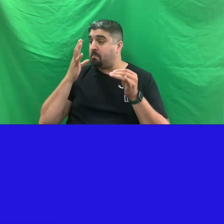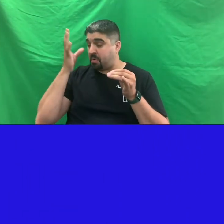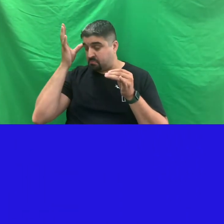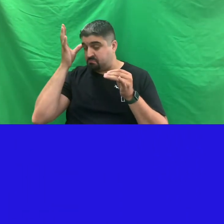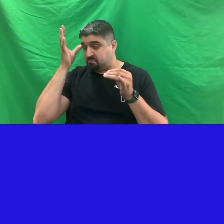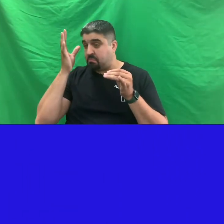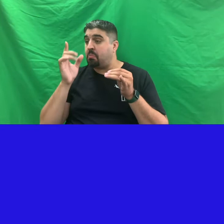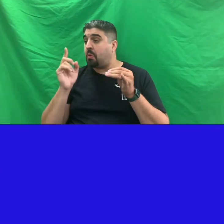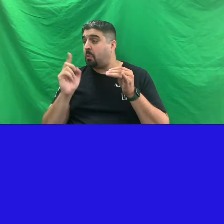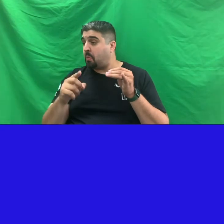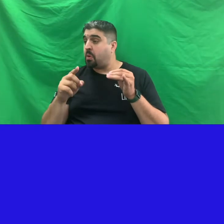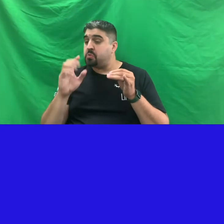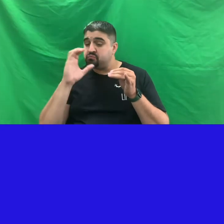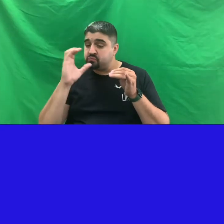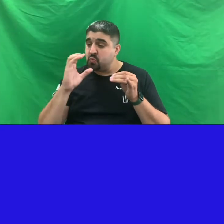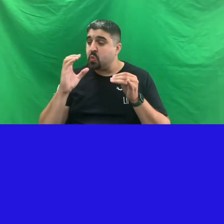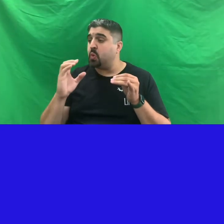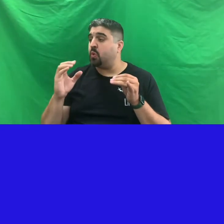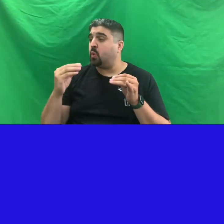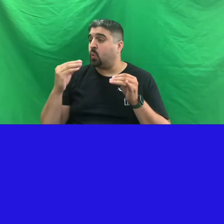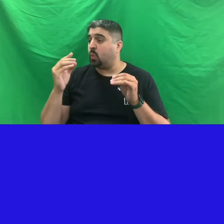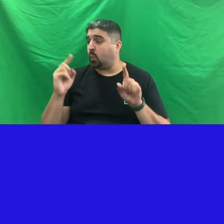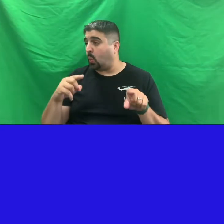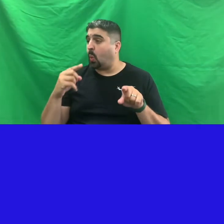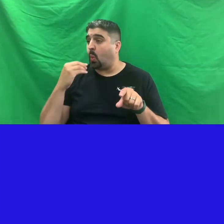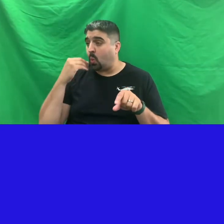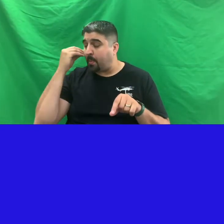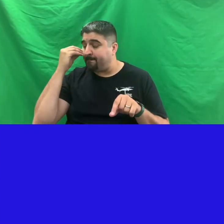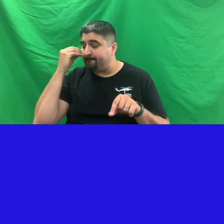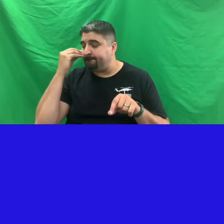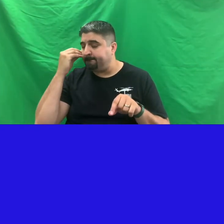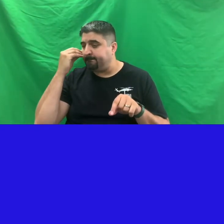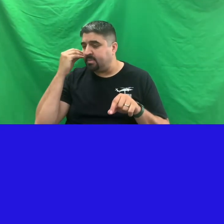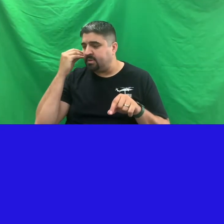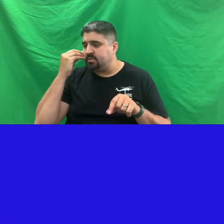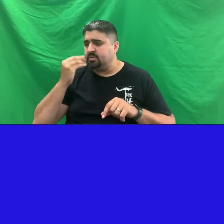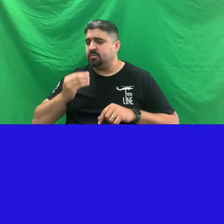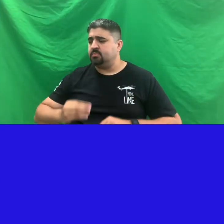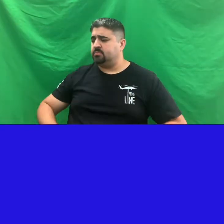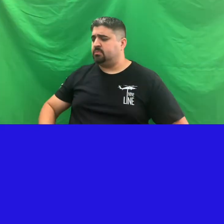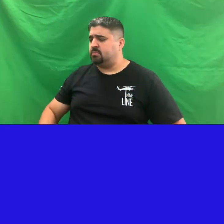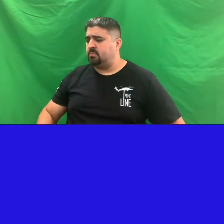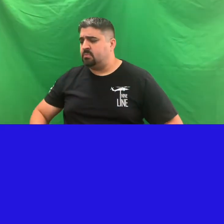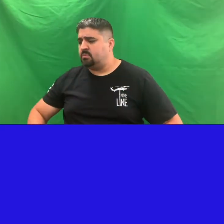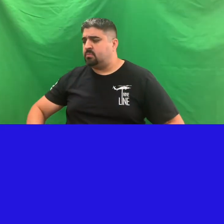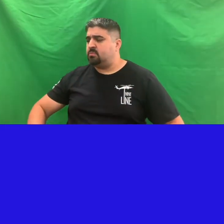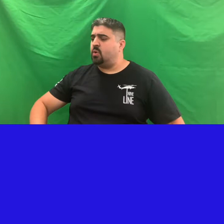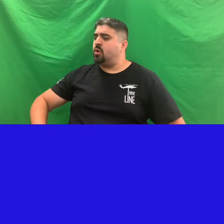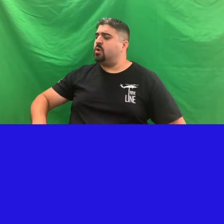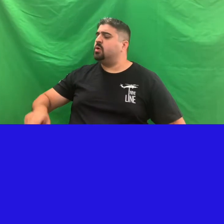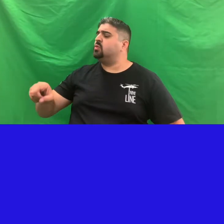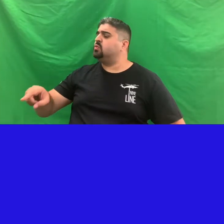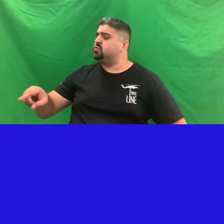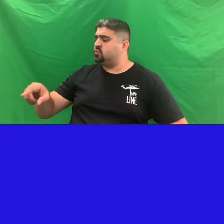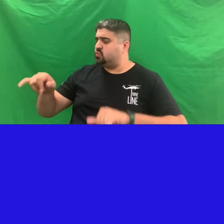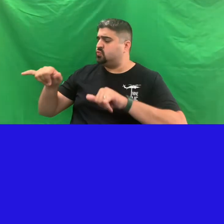My mother and father went to search for a path, said Frog. They told me to